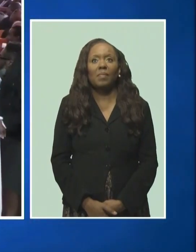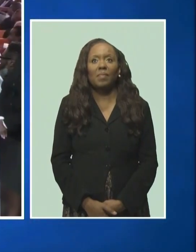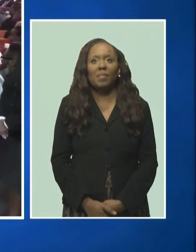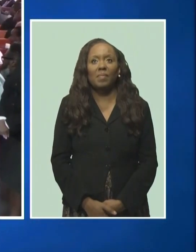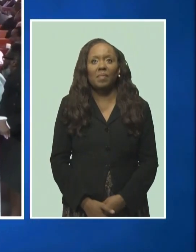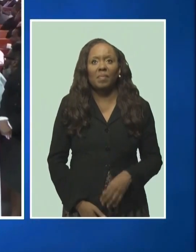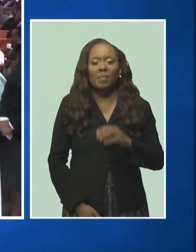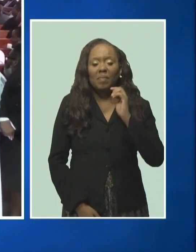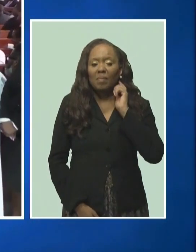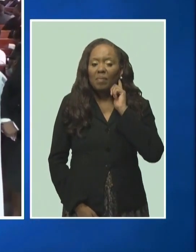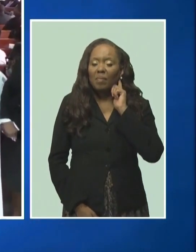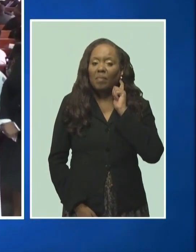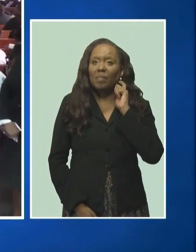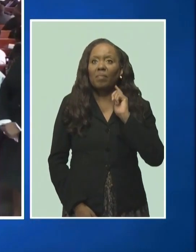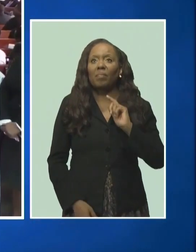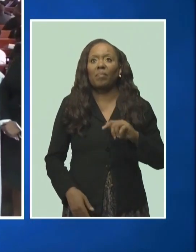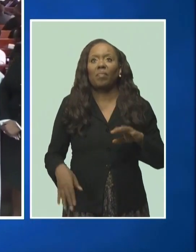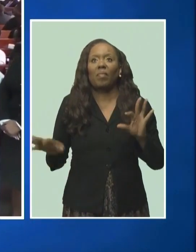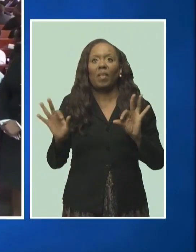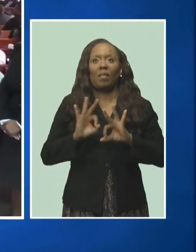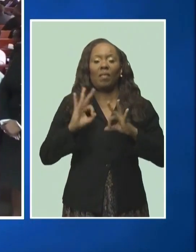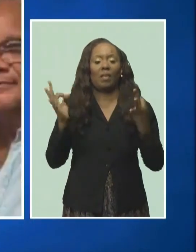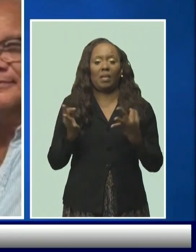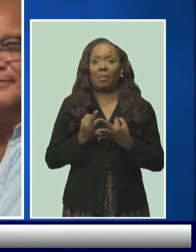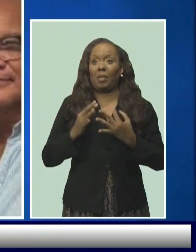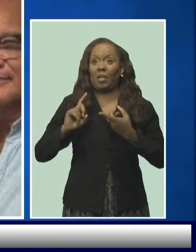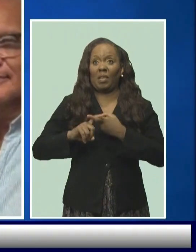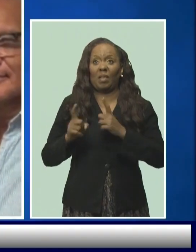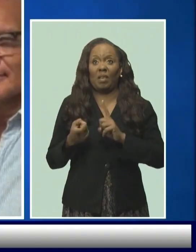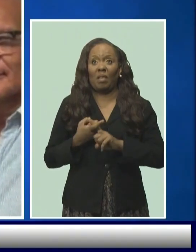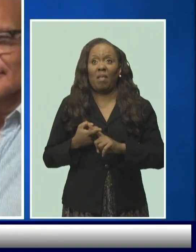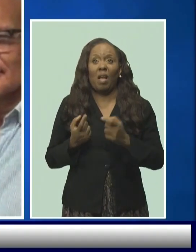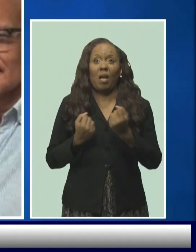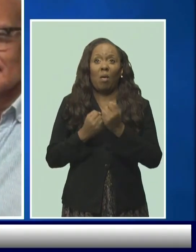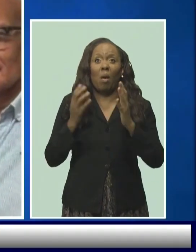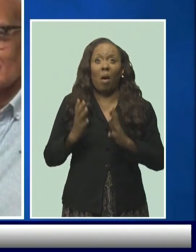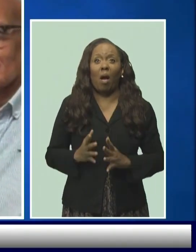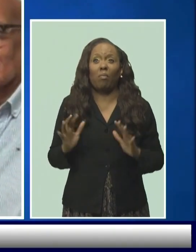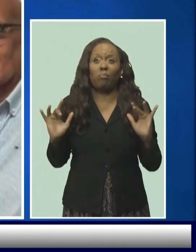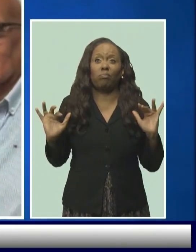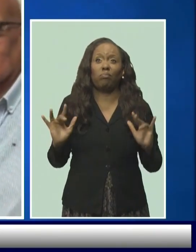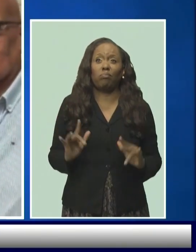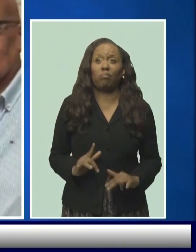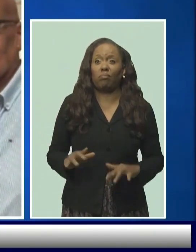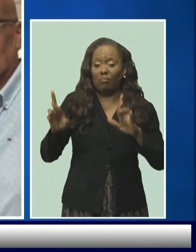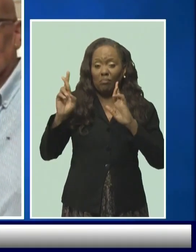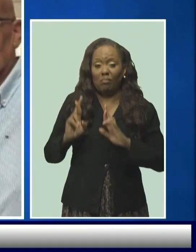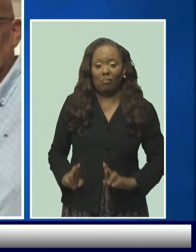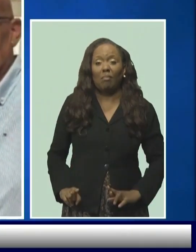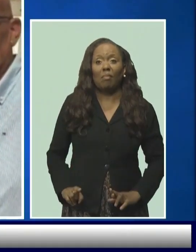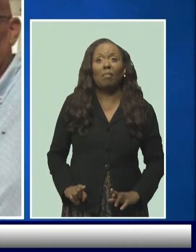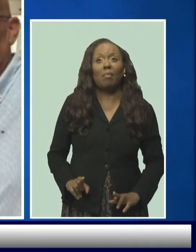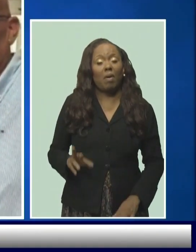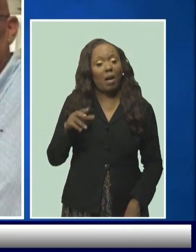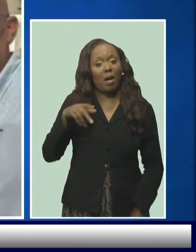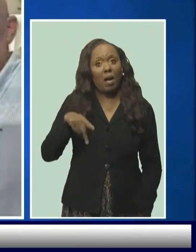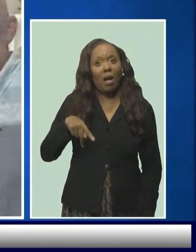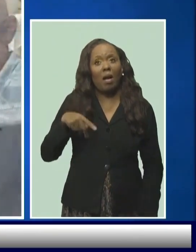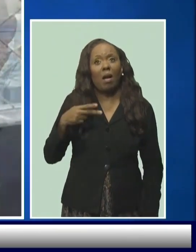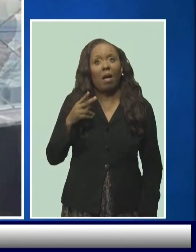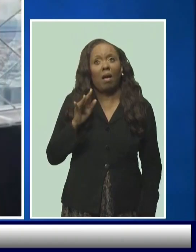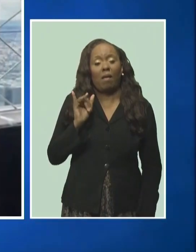to produce in the future. Head of Coaching Education at the Barbados Football Association, Kent Hall, a former participant of the